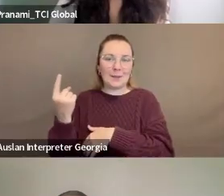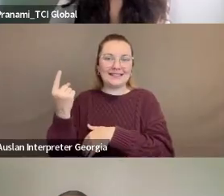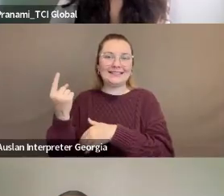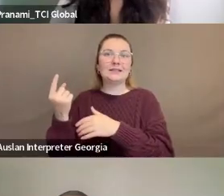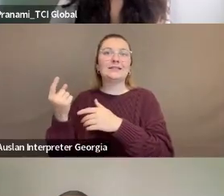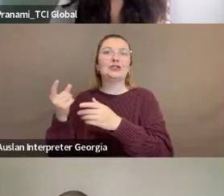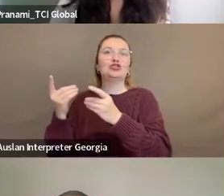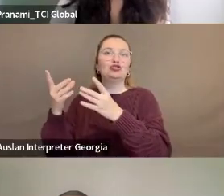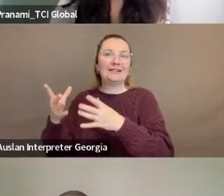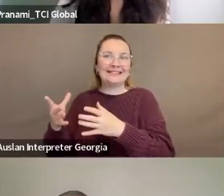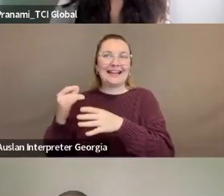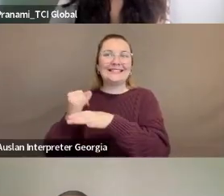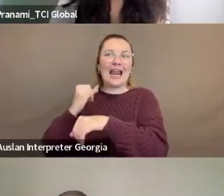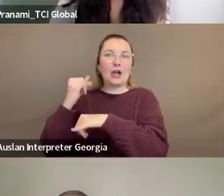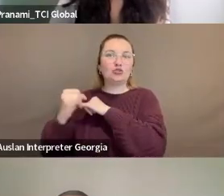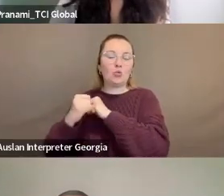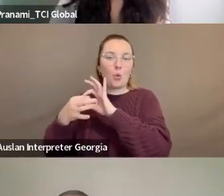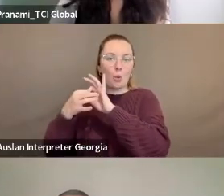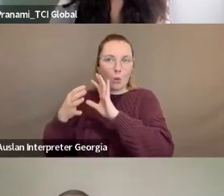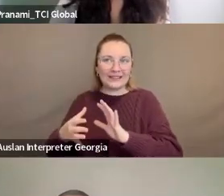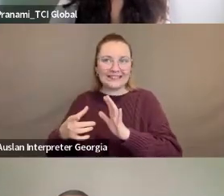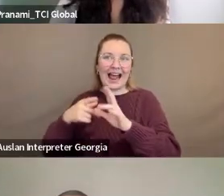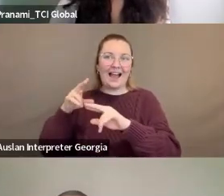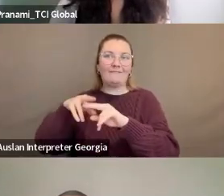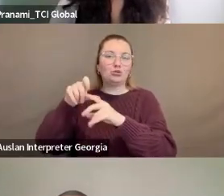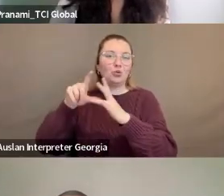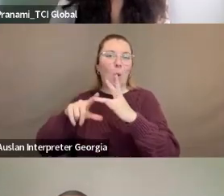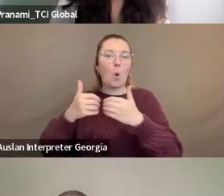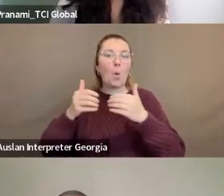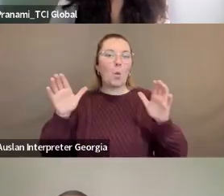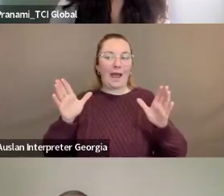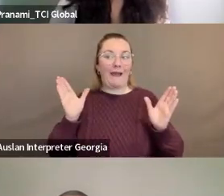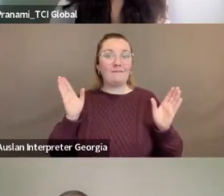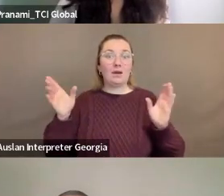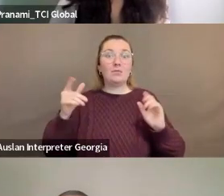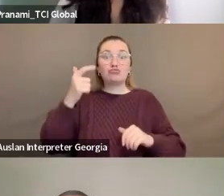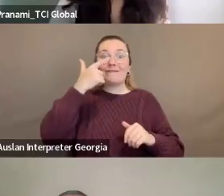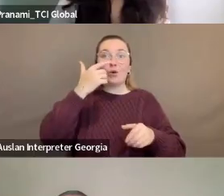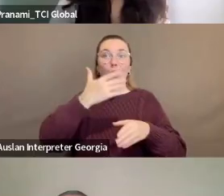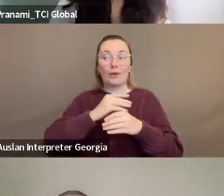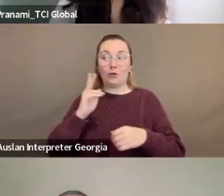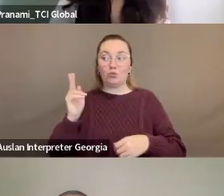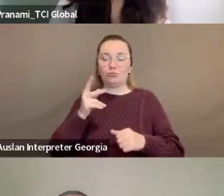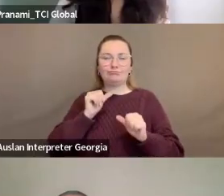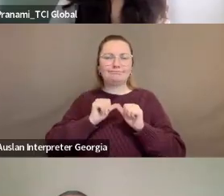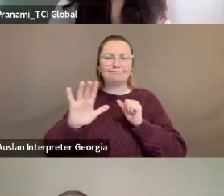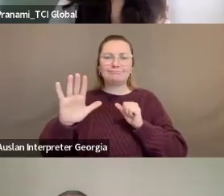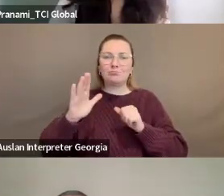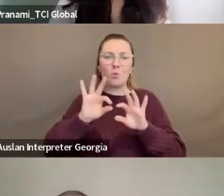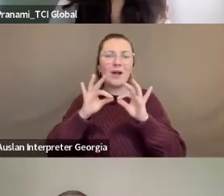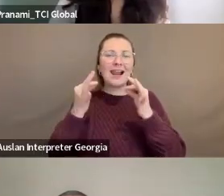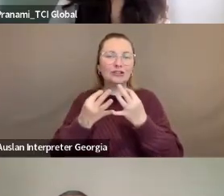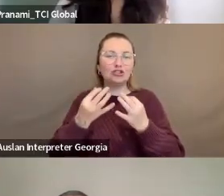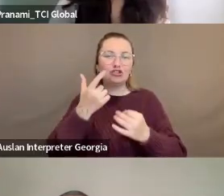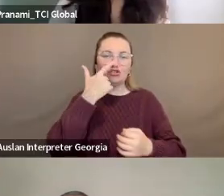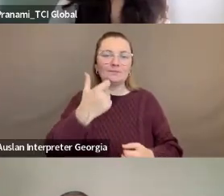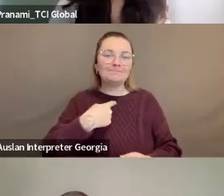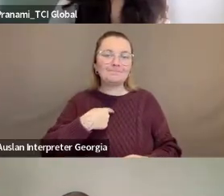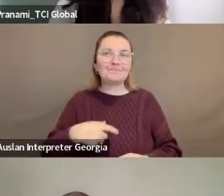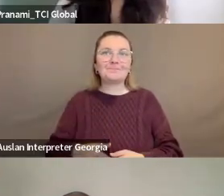director and international coordinator at AFDO. So I'm privileged to work with these two great organisations.